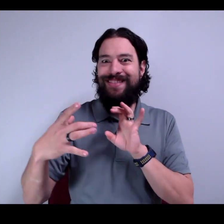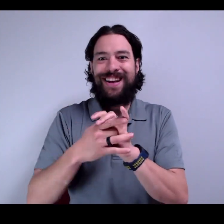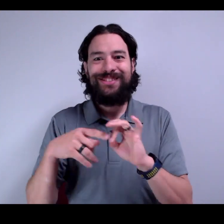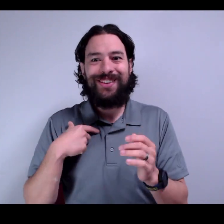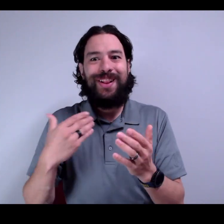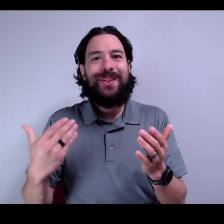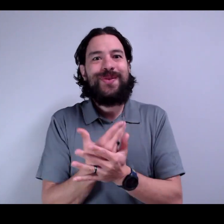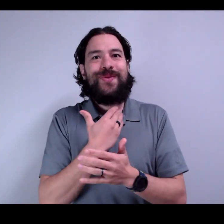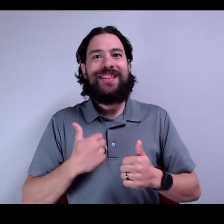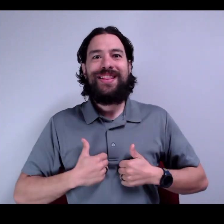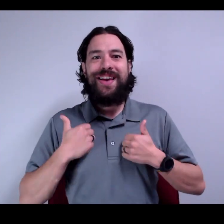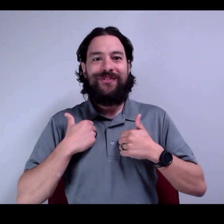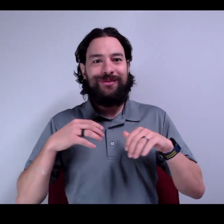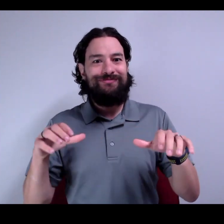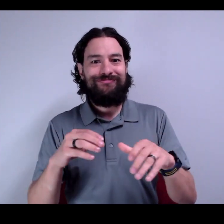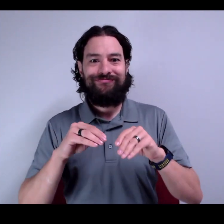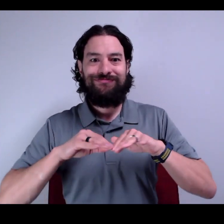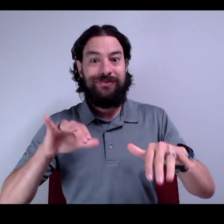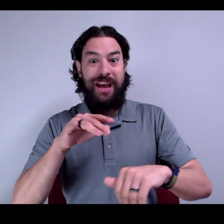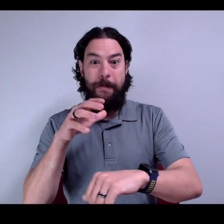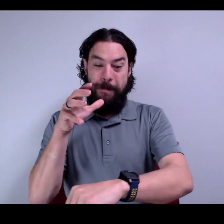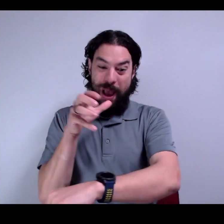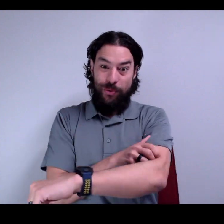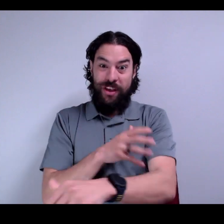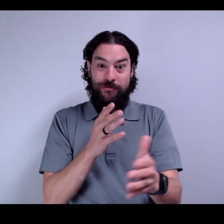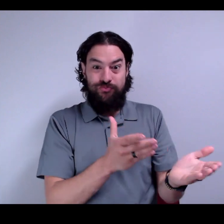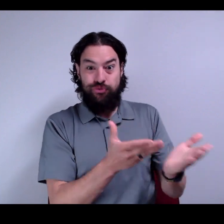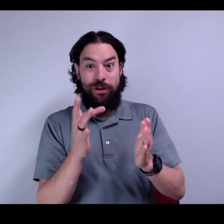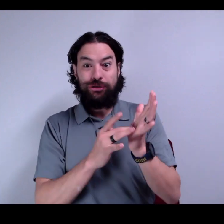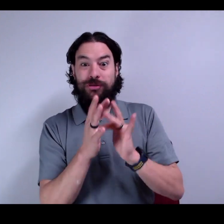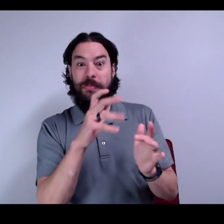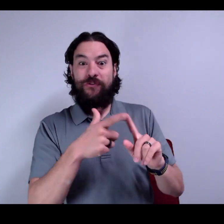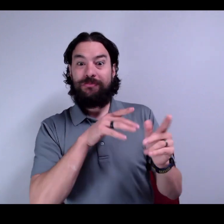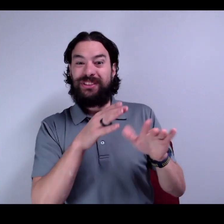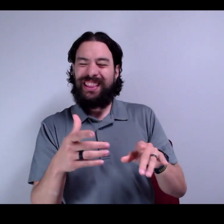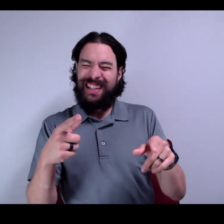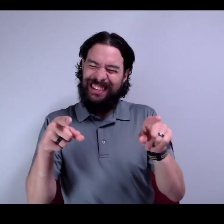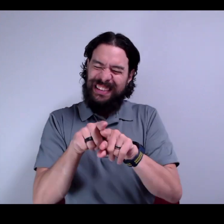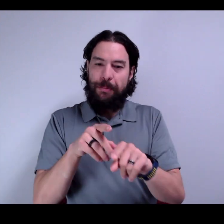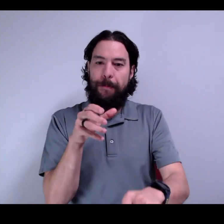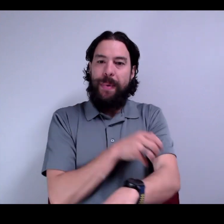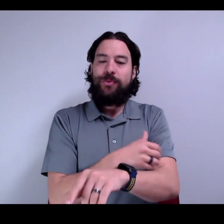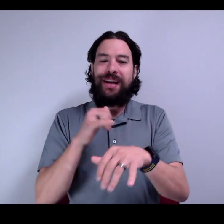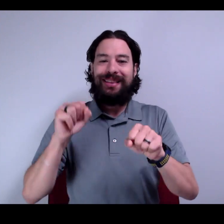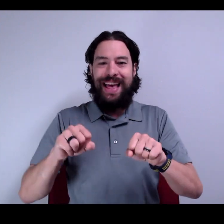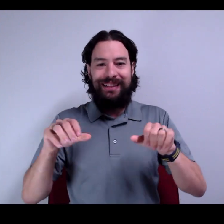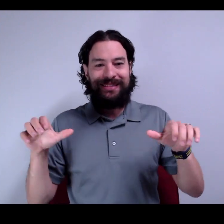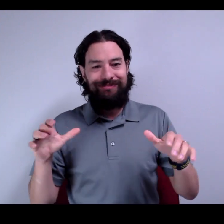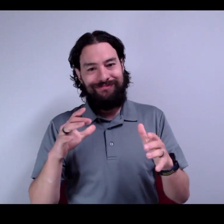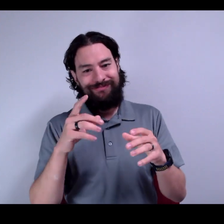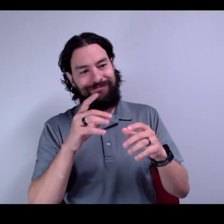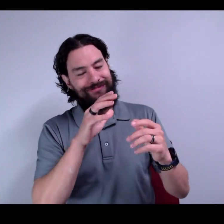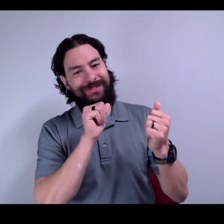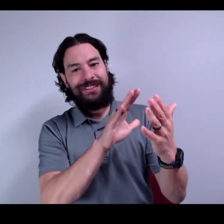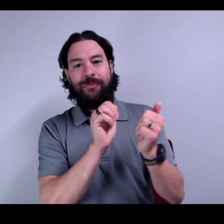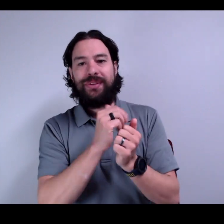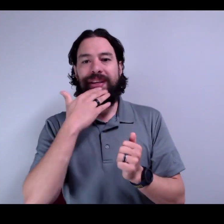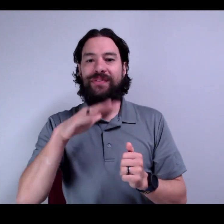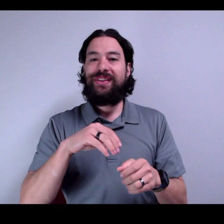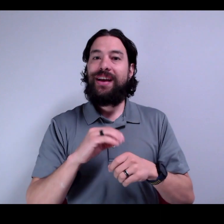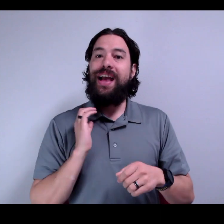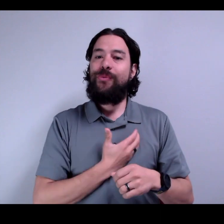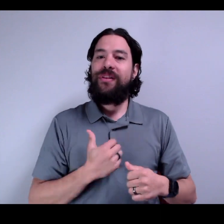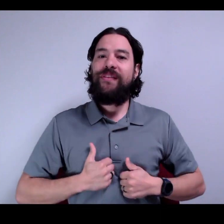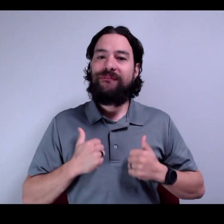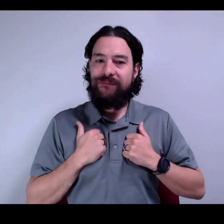a new life source. The very power that brought Jesus back from the dead is the same power that can deal with the evil in our